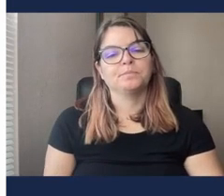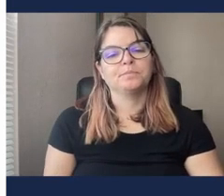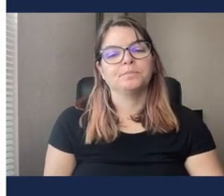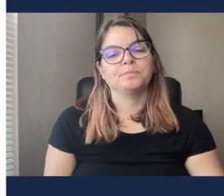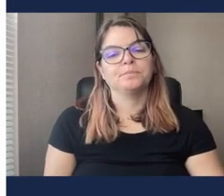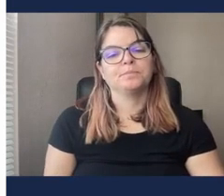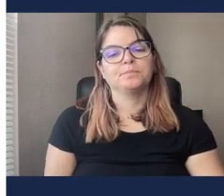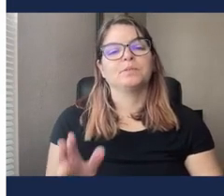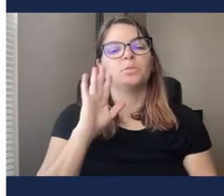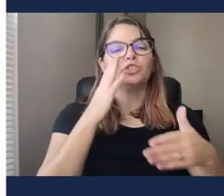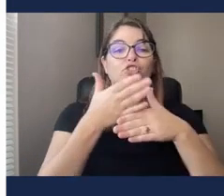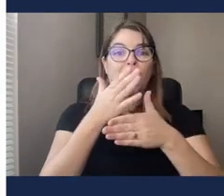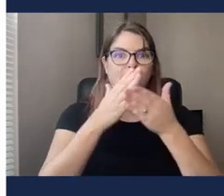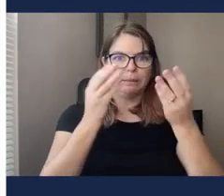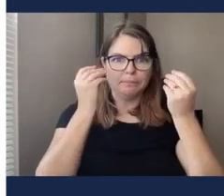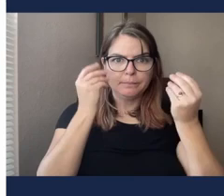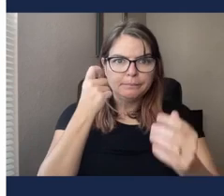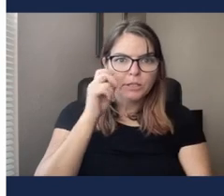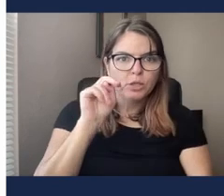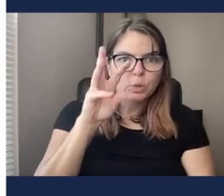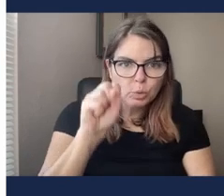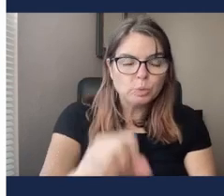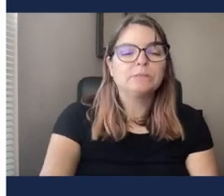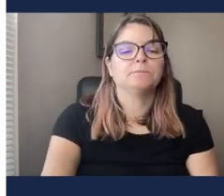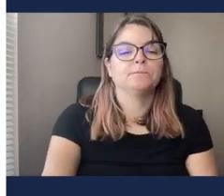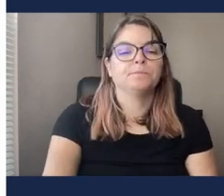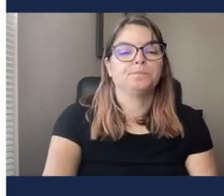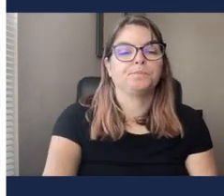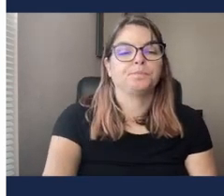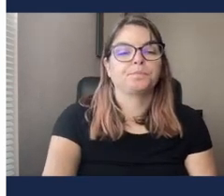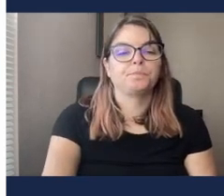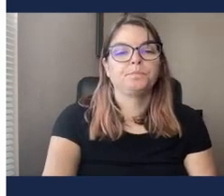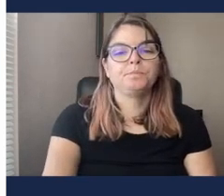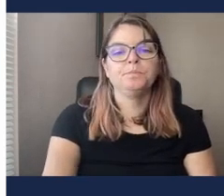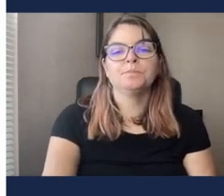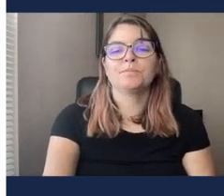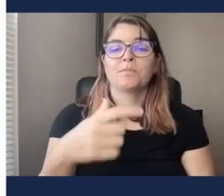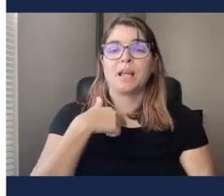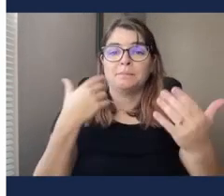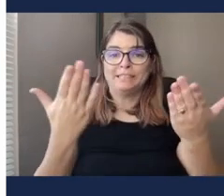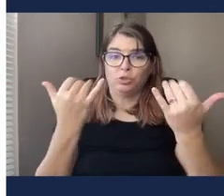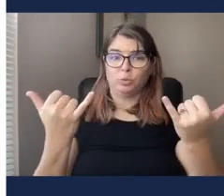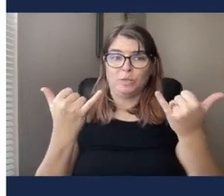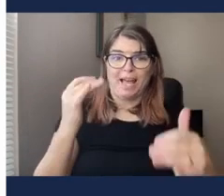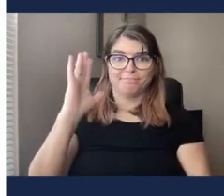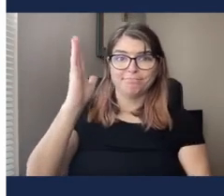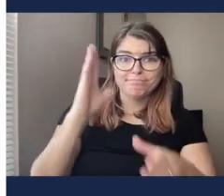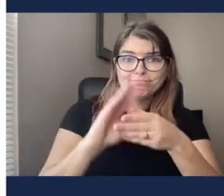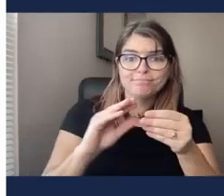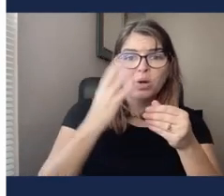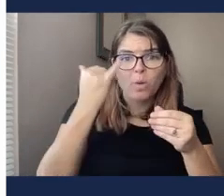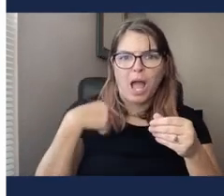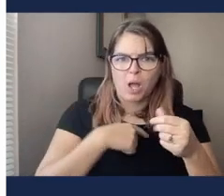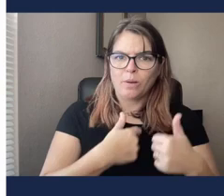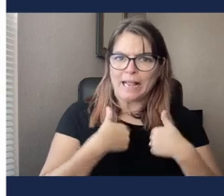bit of breaking news. I'm speaking with you today, obviously, because we are in a time of